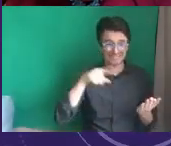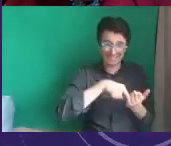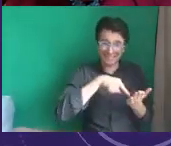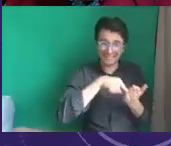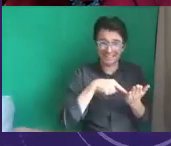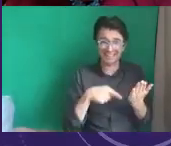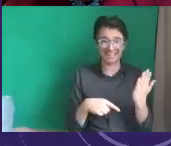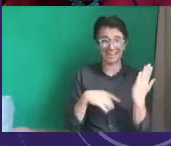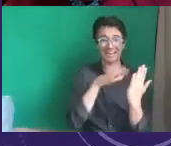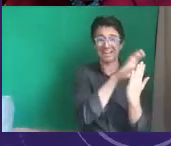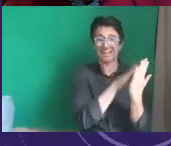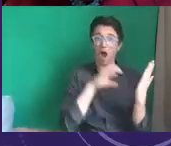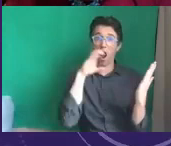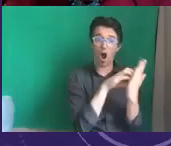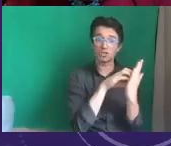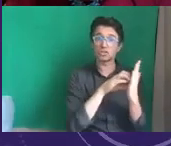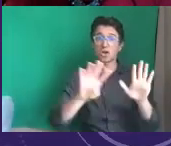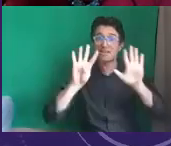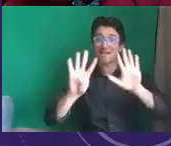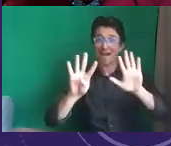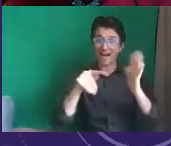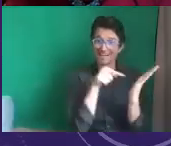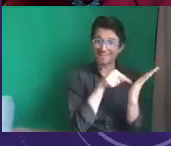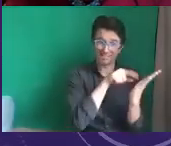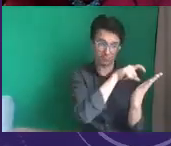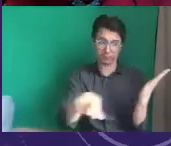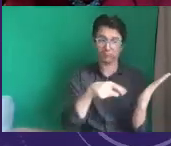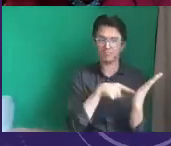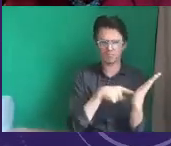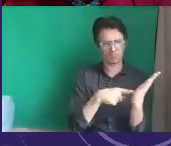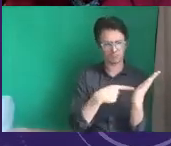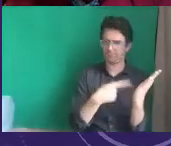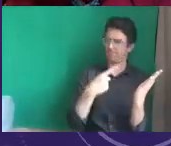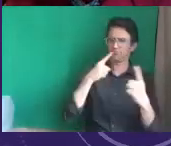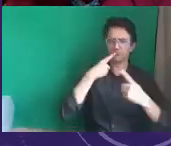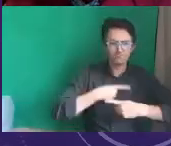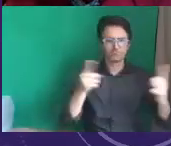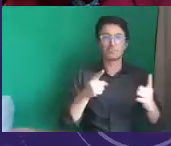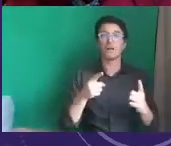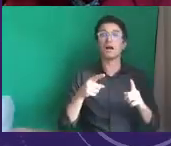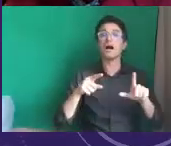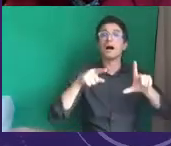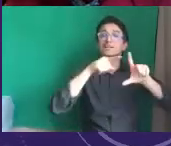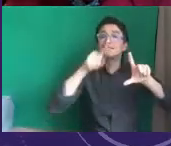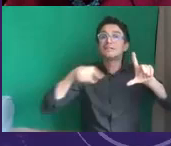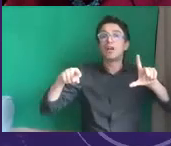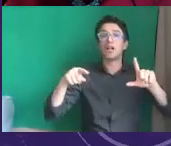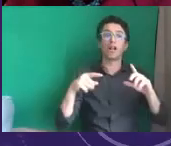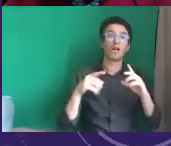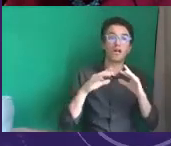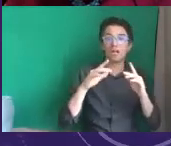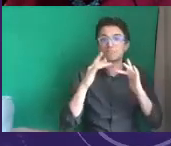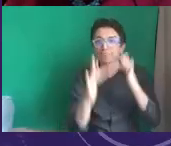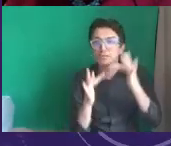to the ADA, which covers digital space as public space. The third